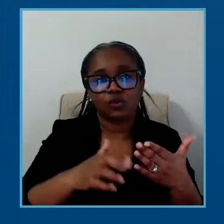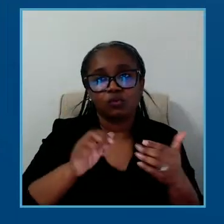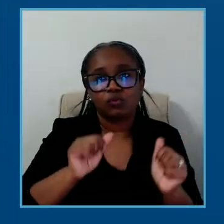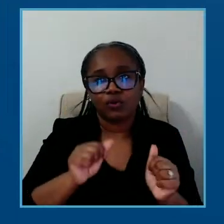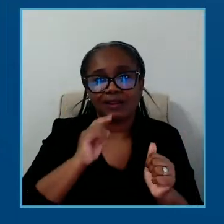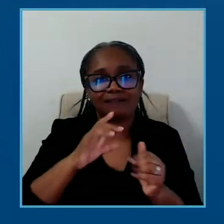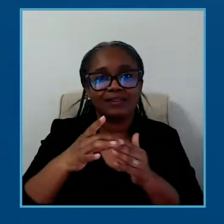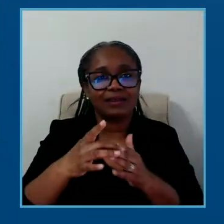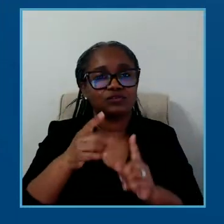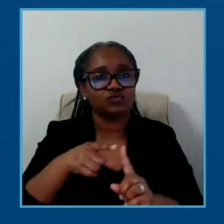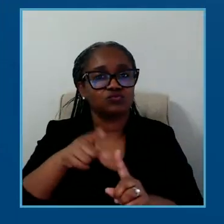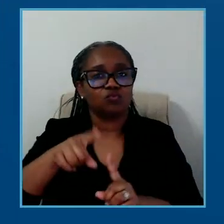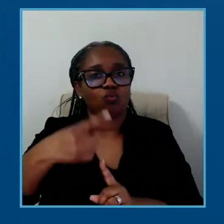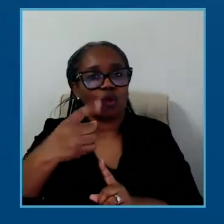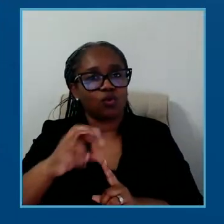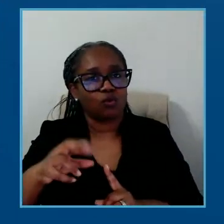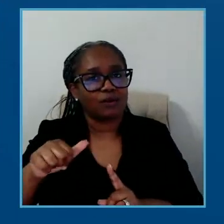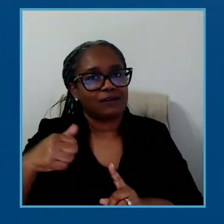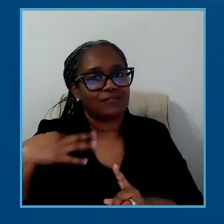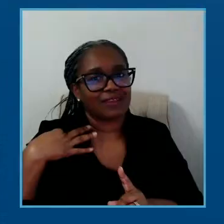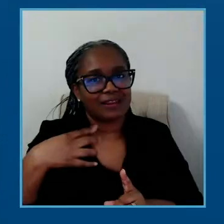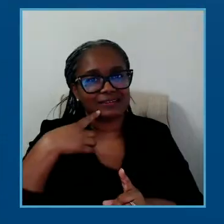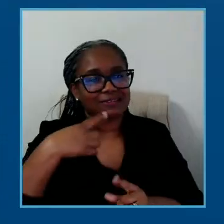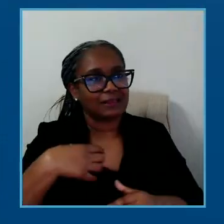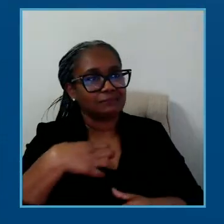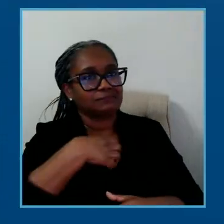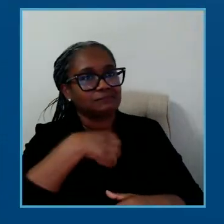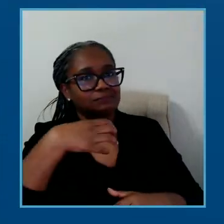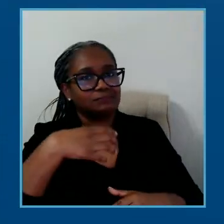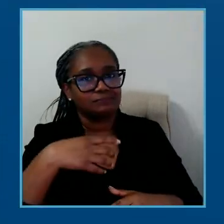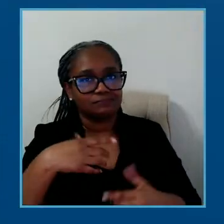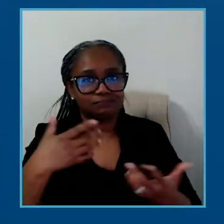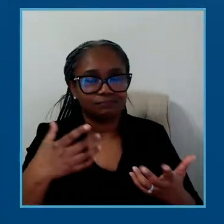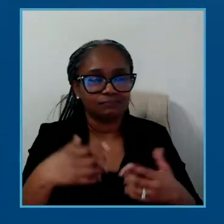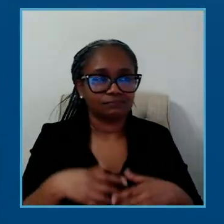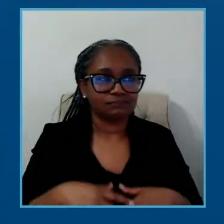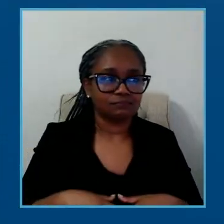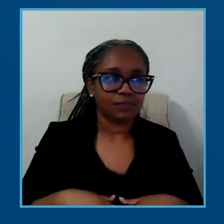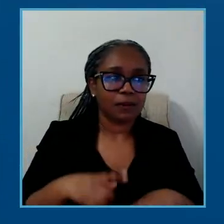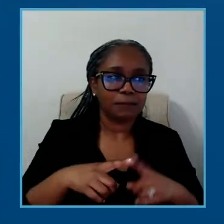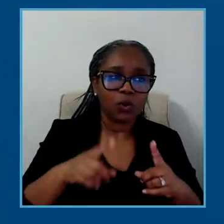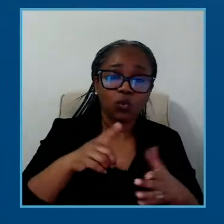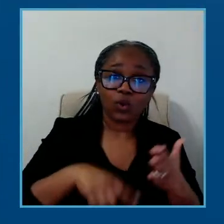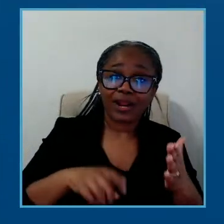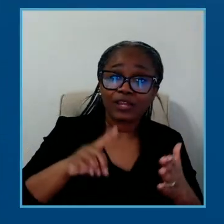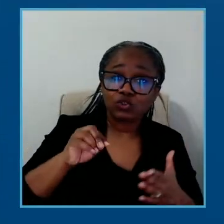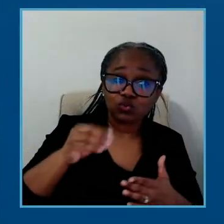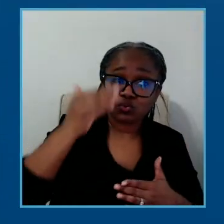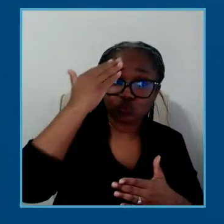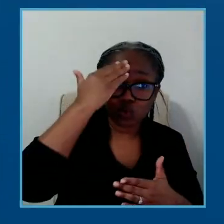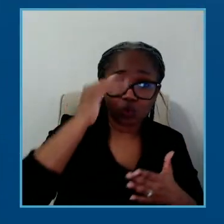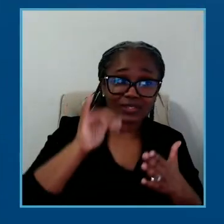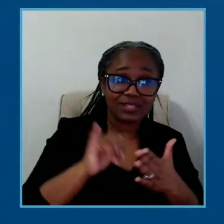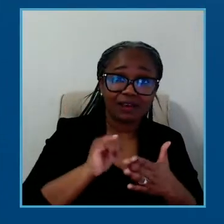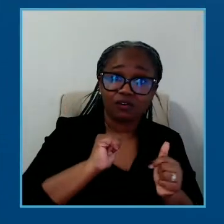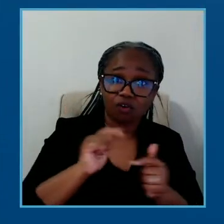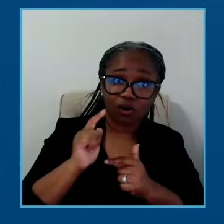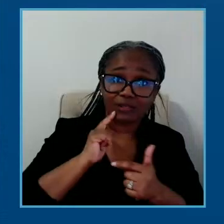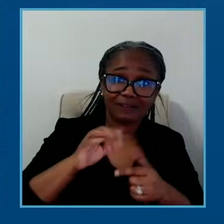What I do know, though, is that in all of the rounds of voting, including in the first two rounds of